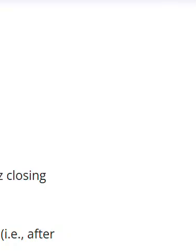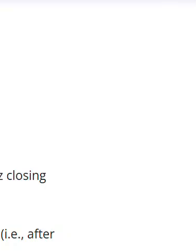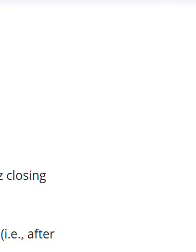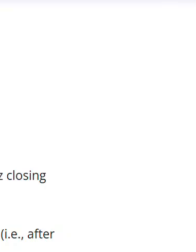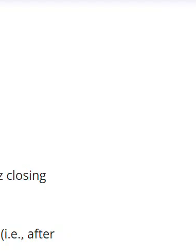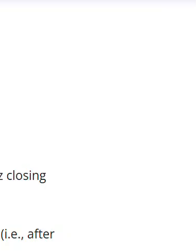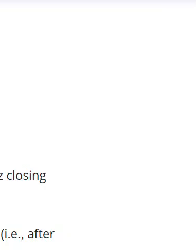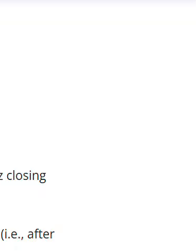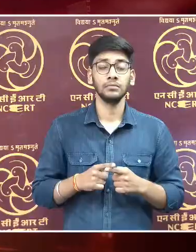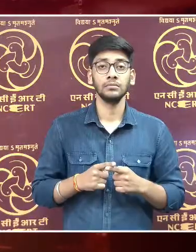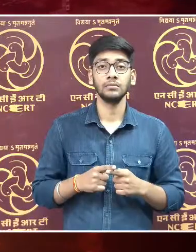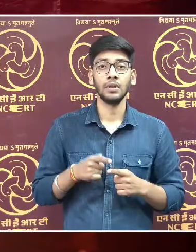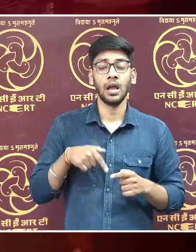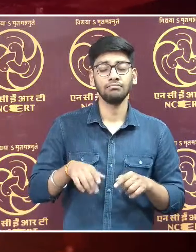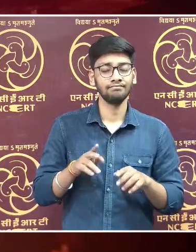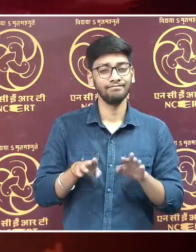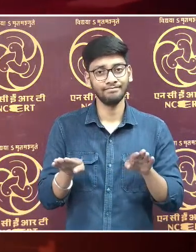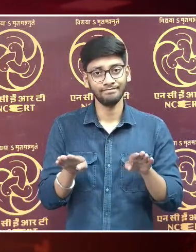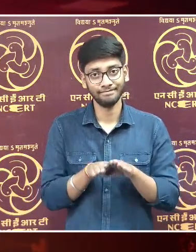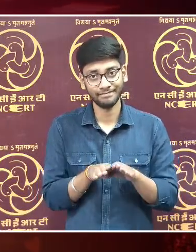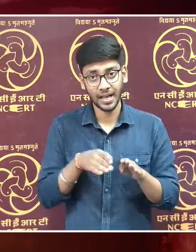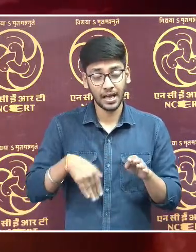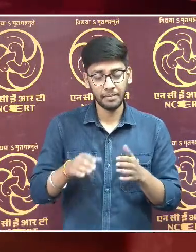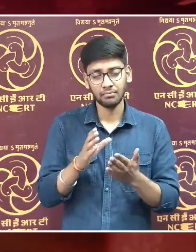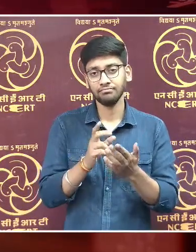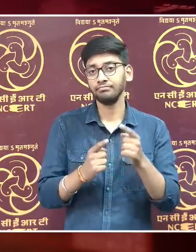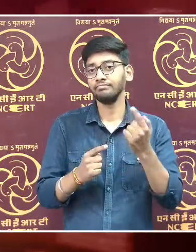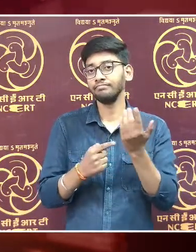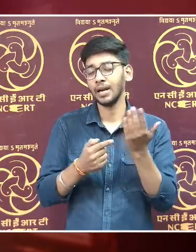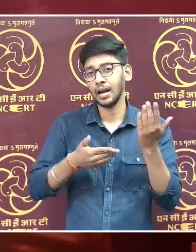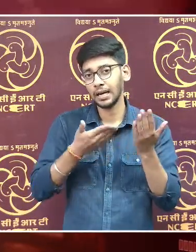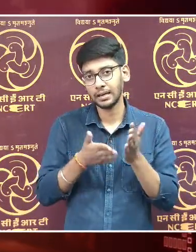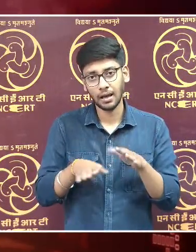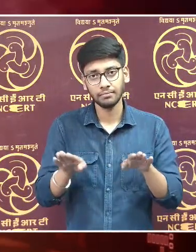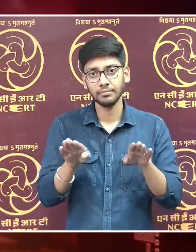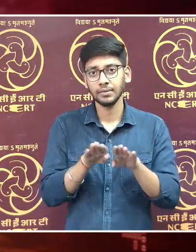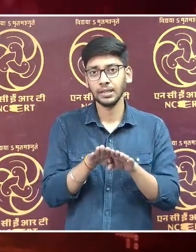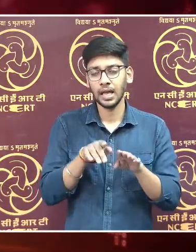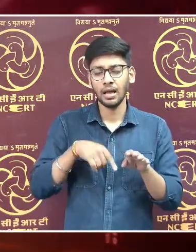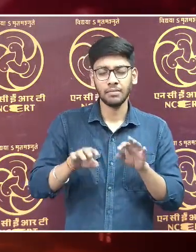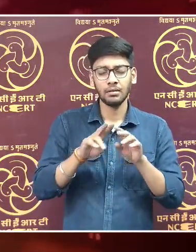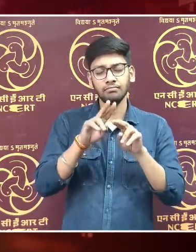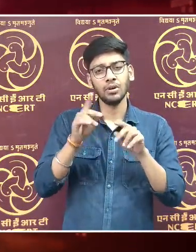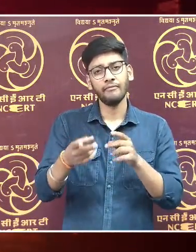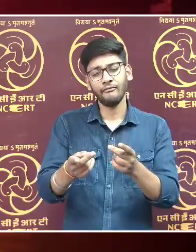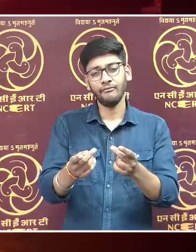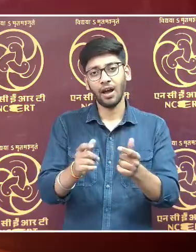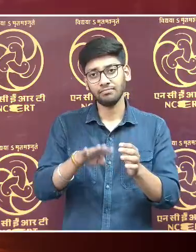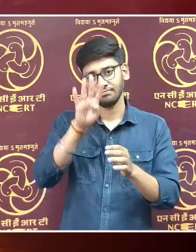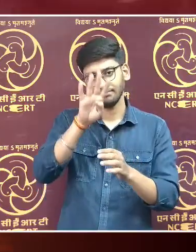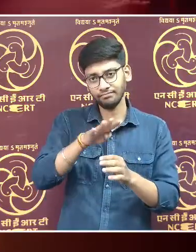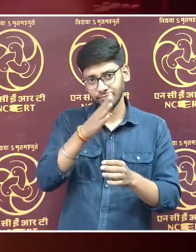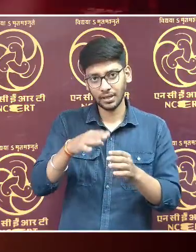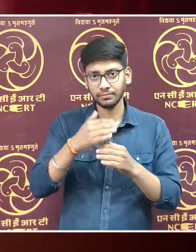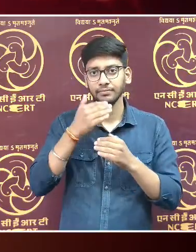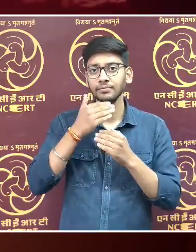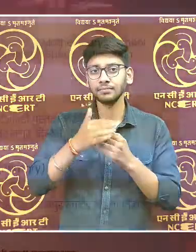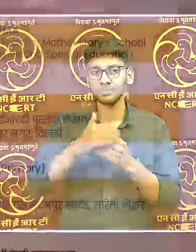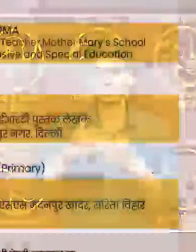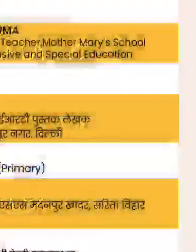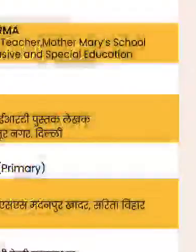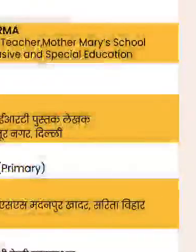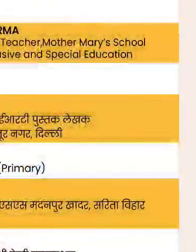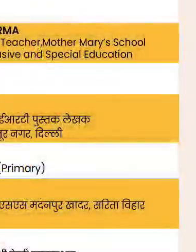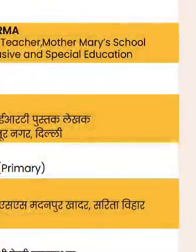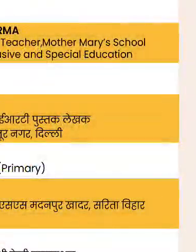dth.isl31@ciet.nic.in. So with this, I'm wrapping up the training session over here, and let's take a quick look at the schedule, what's all coming ahead. So in a